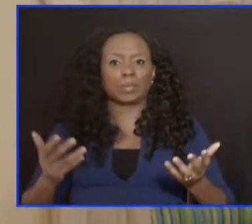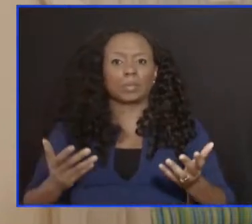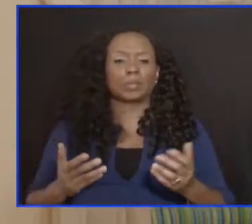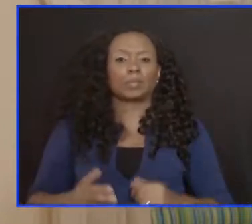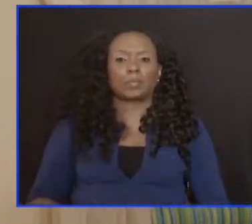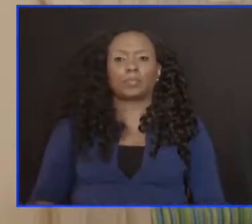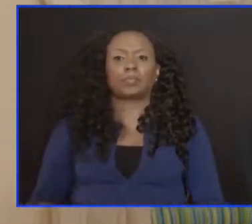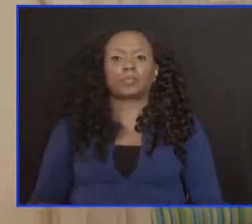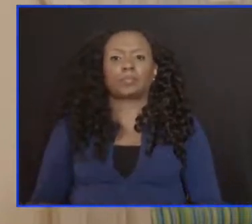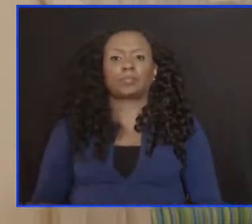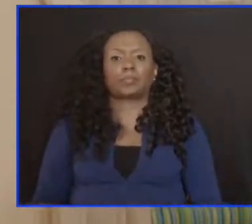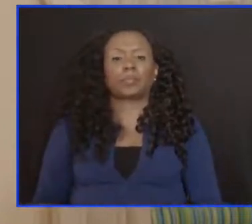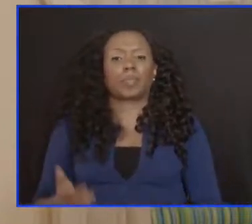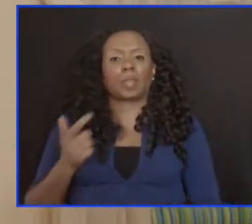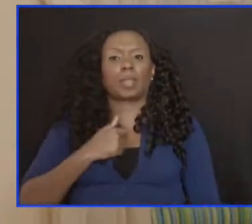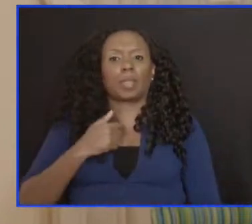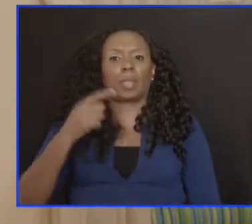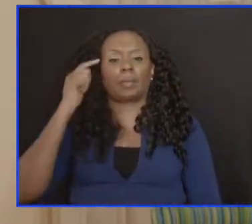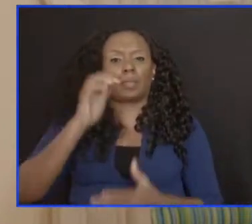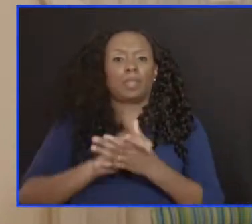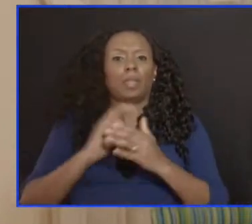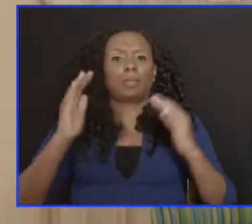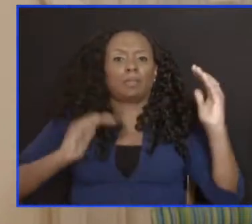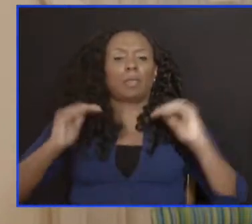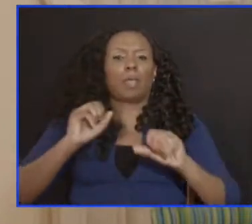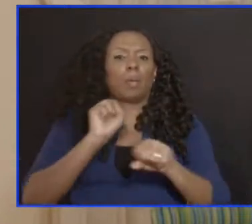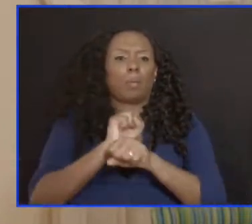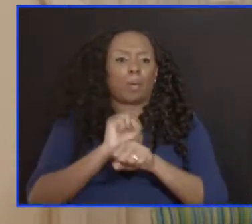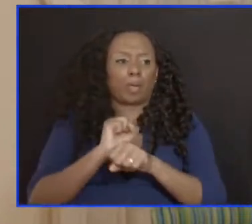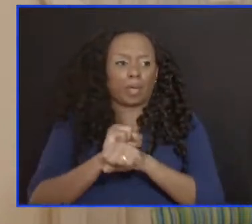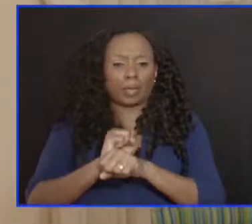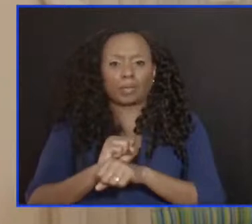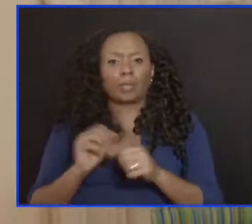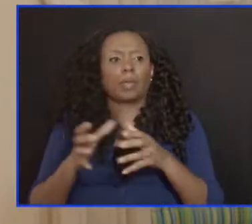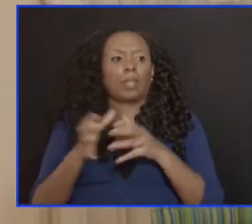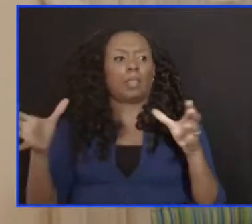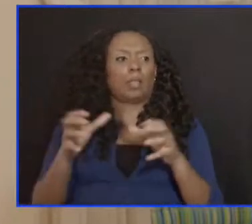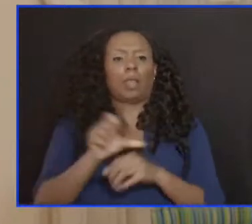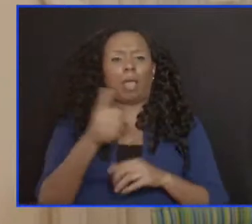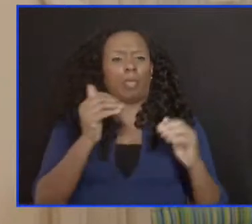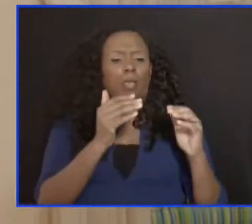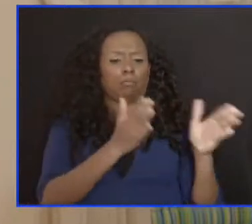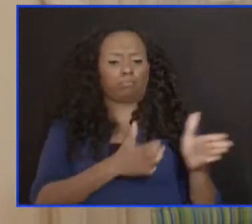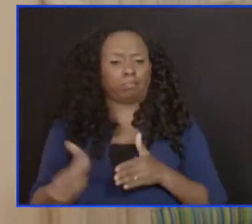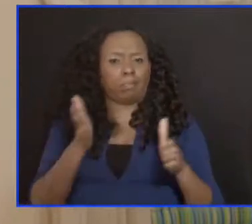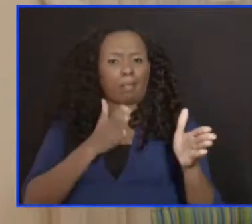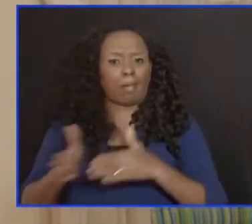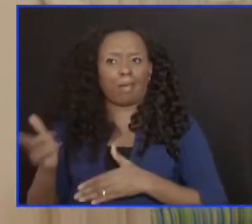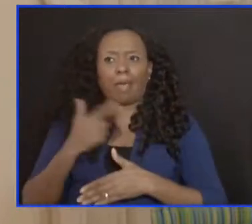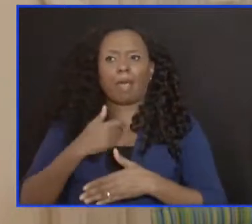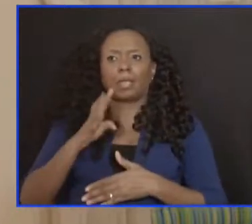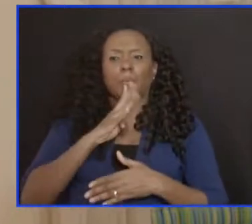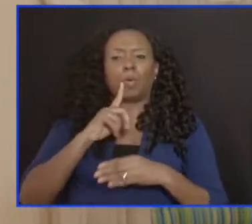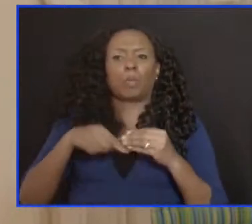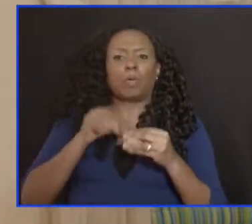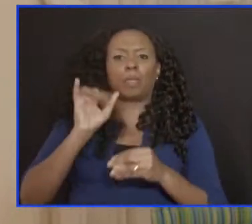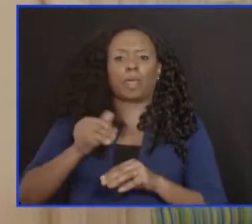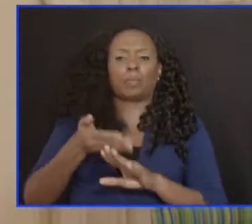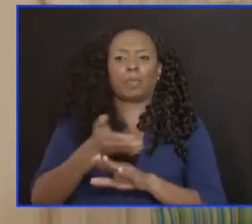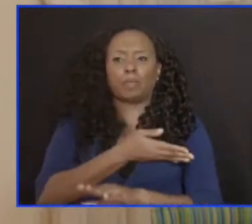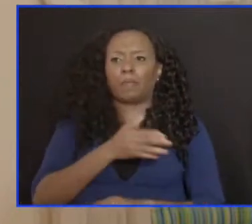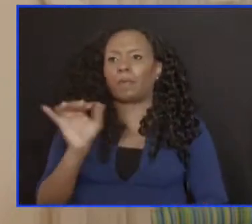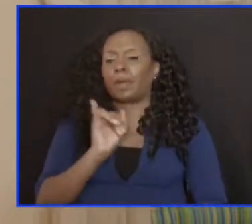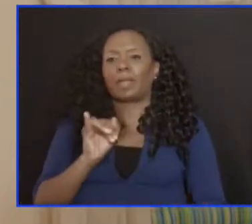would argue that the balancing act is working. We are employing a whole host of other strategies, and I would have touched on those before, such as